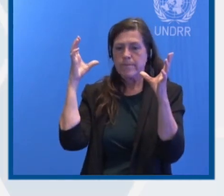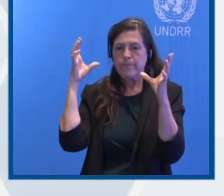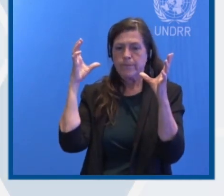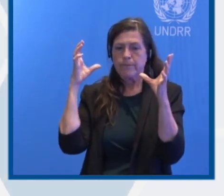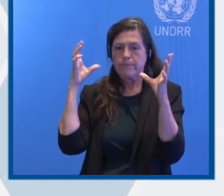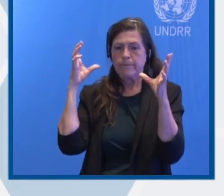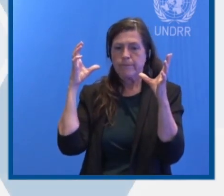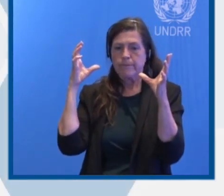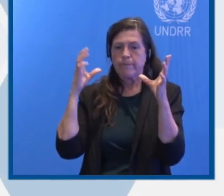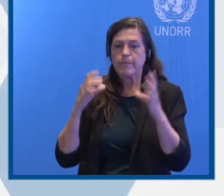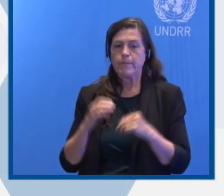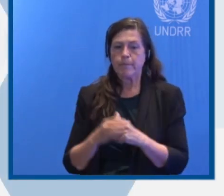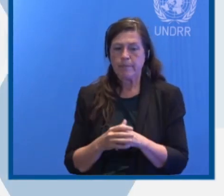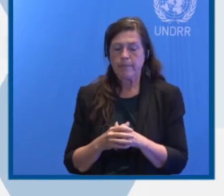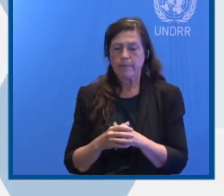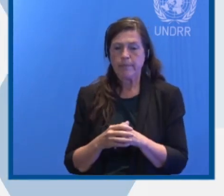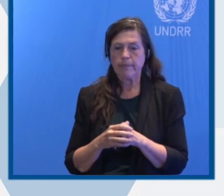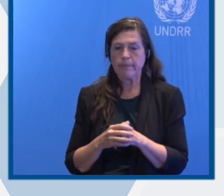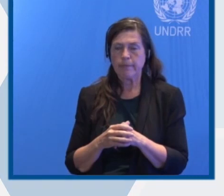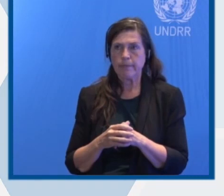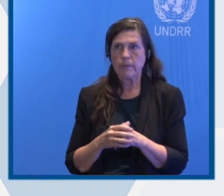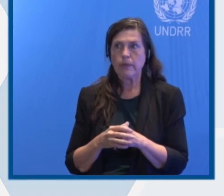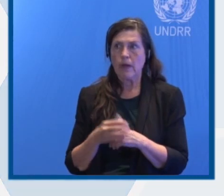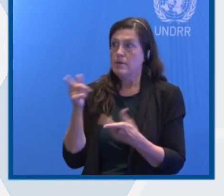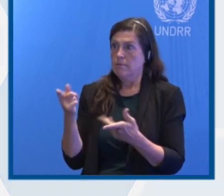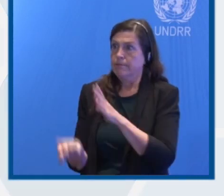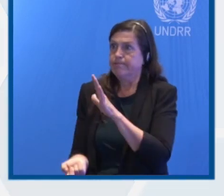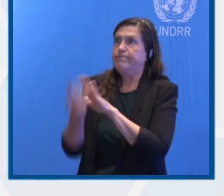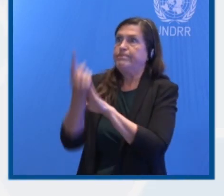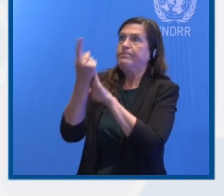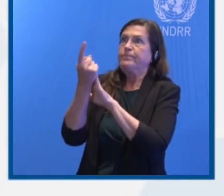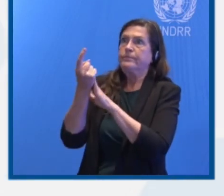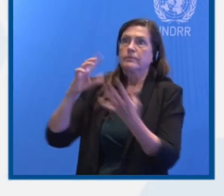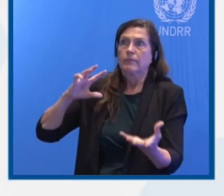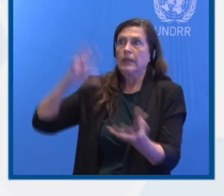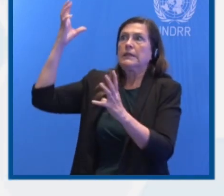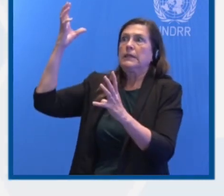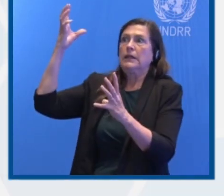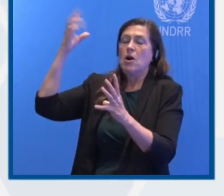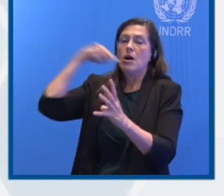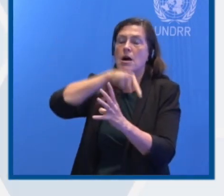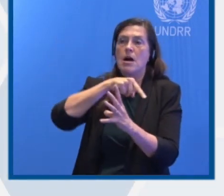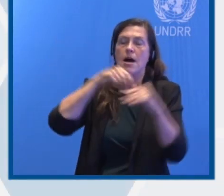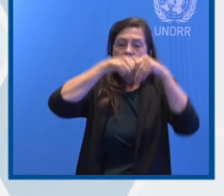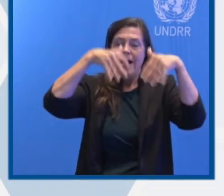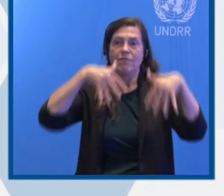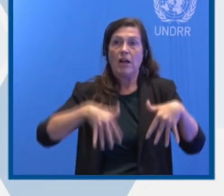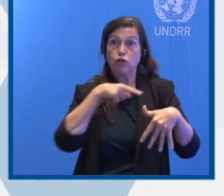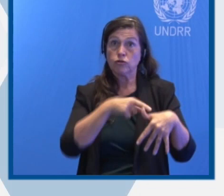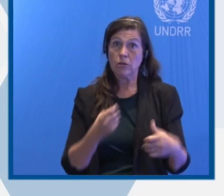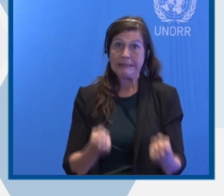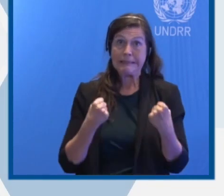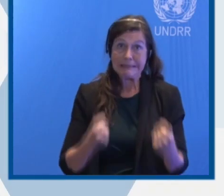vertical approach in crisis, in critical infrastructure, and that this is not enough